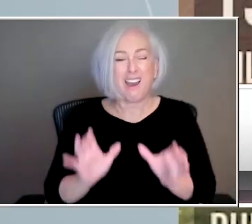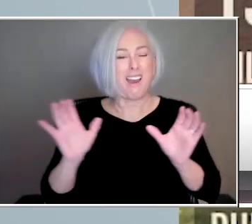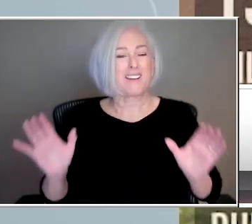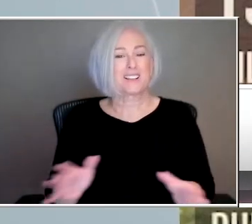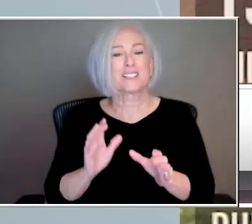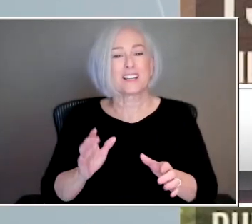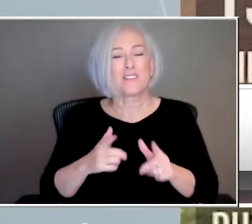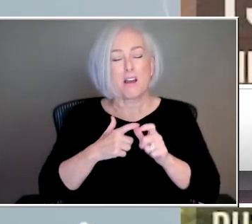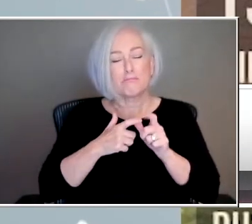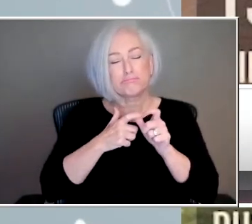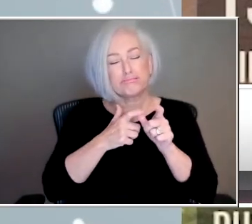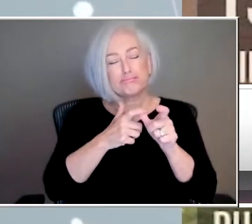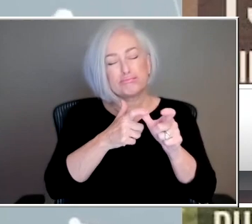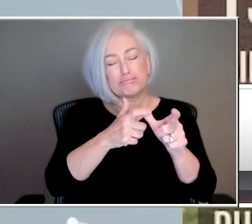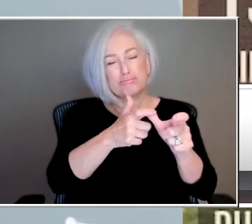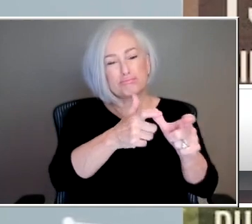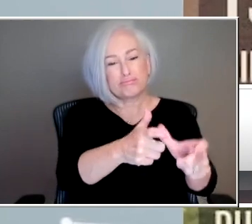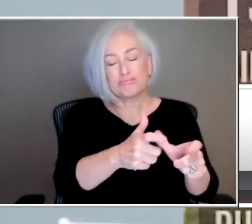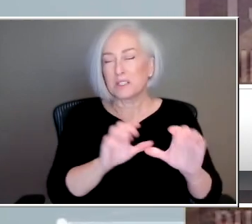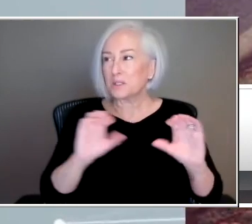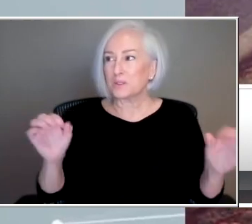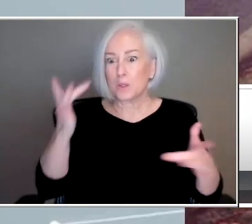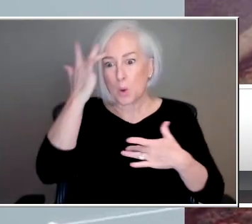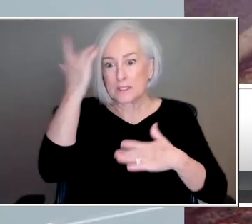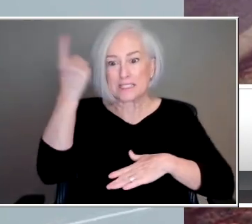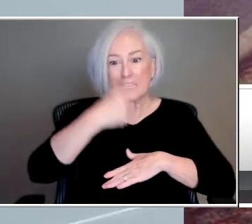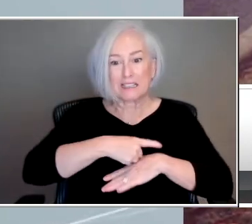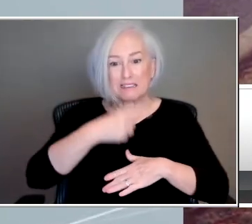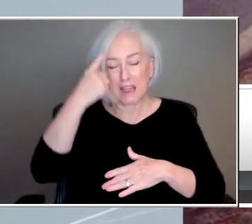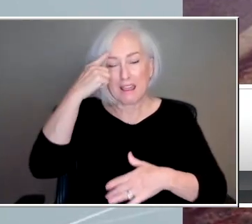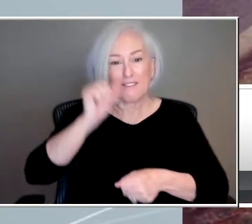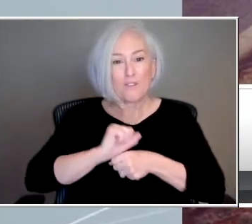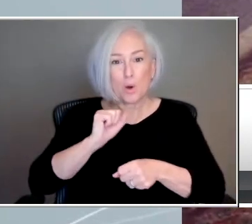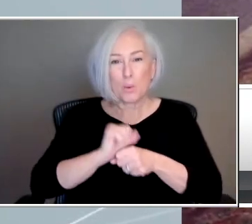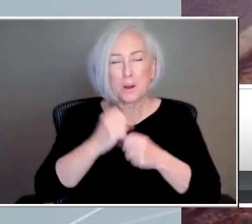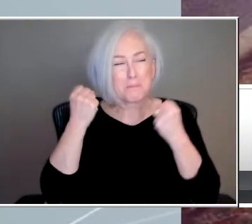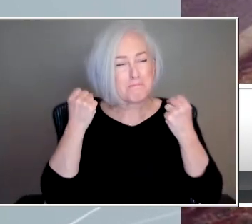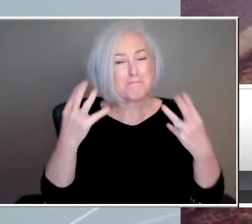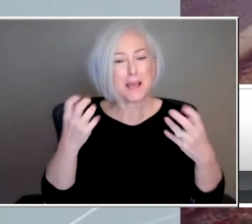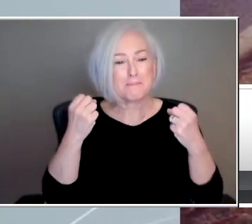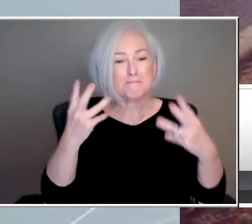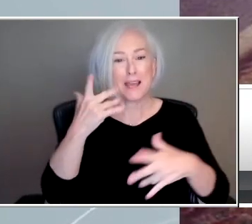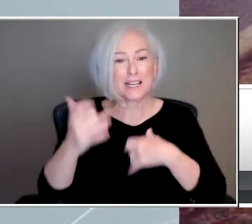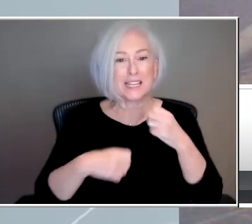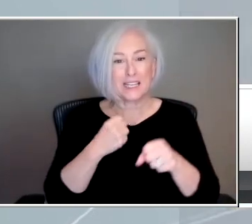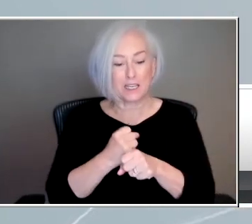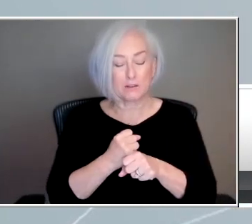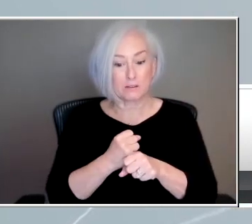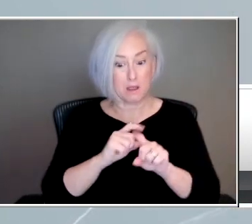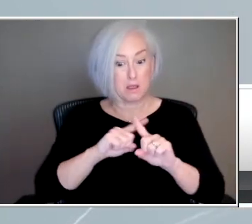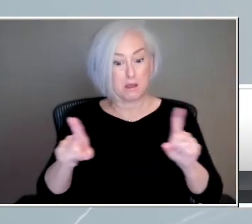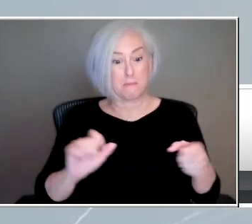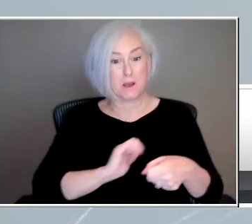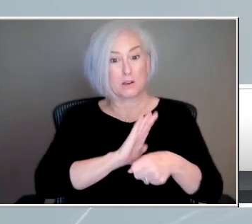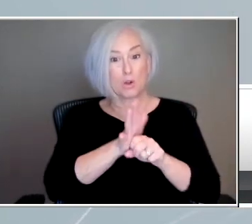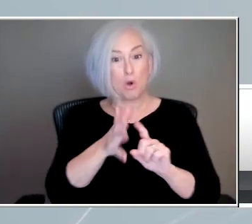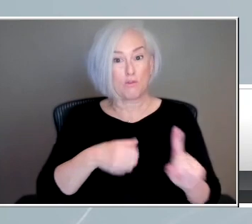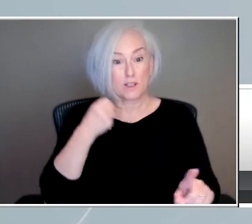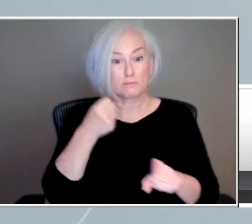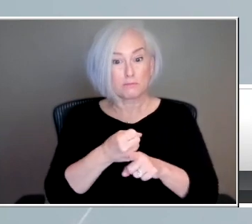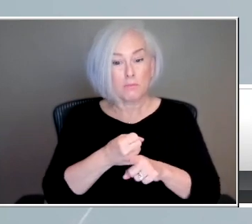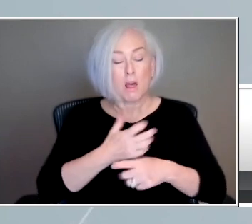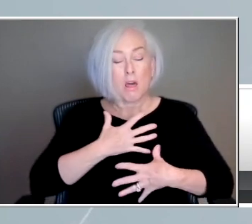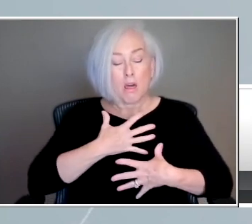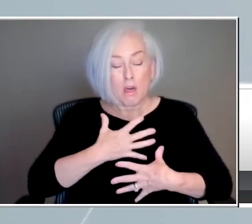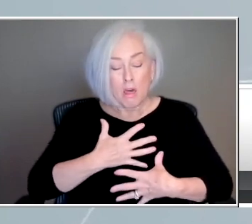in years. Mikayla tested positive for COVID, which led to trouble breathing, walking, sitting, even